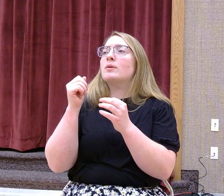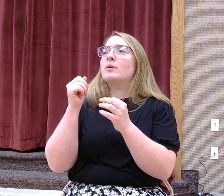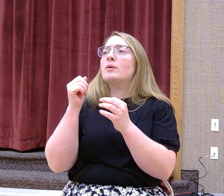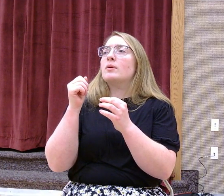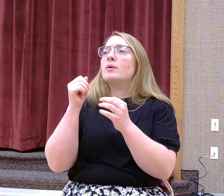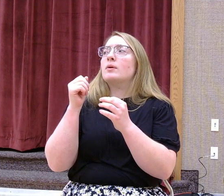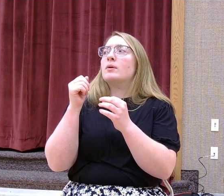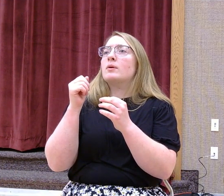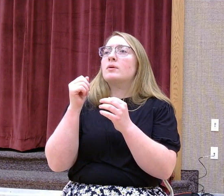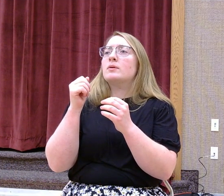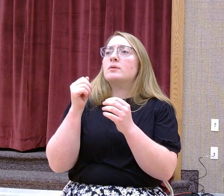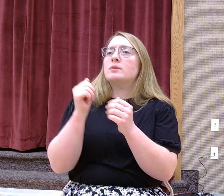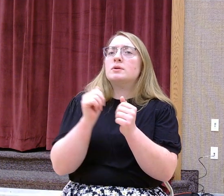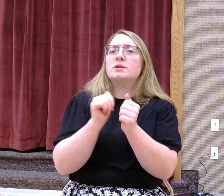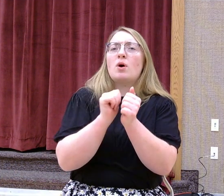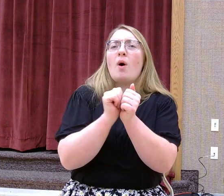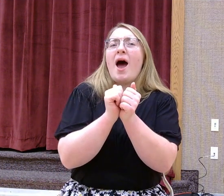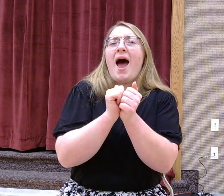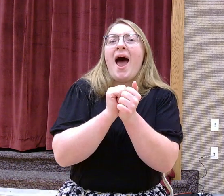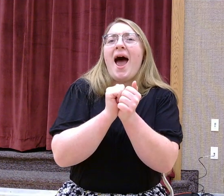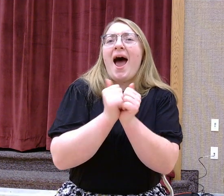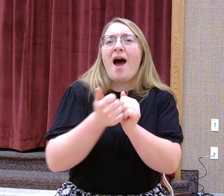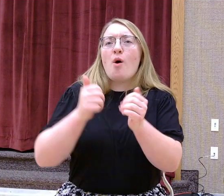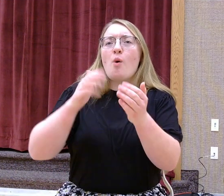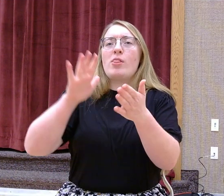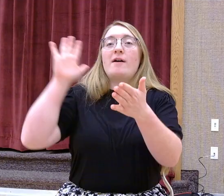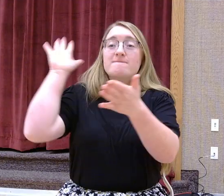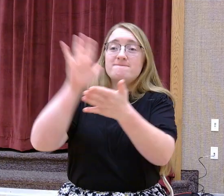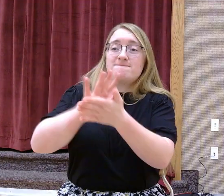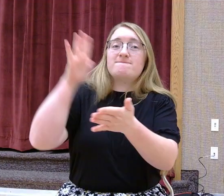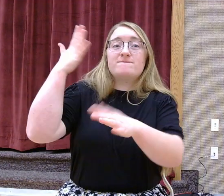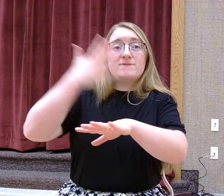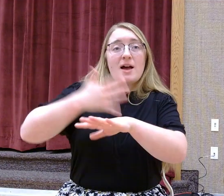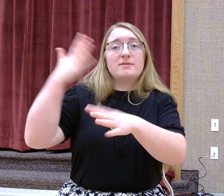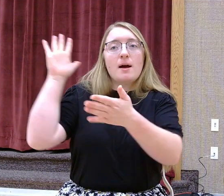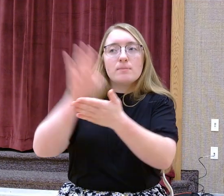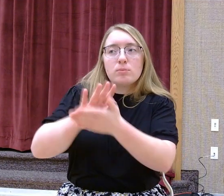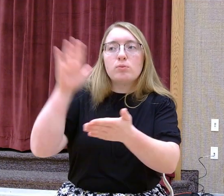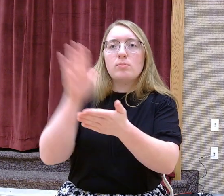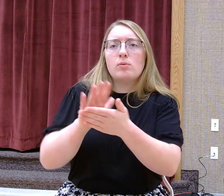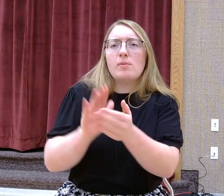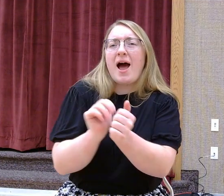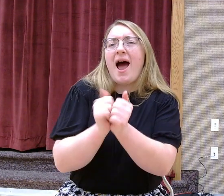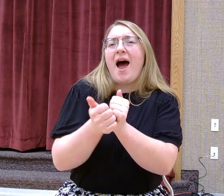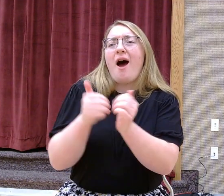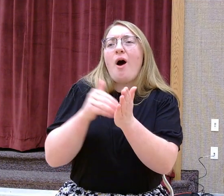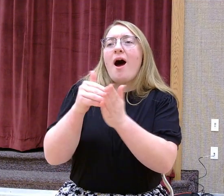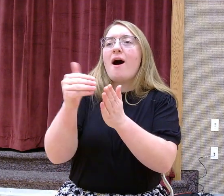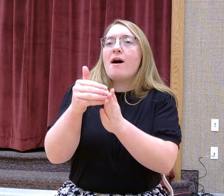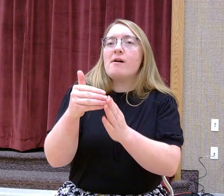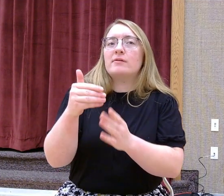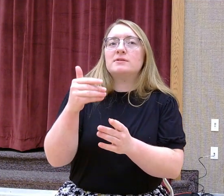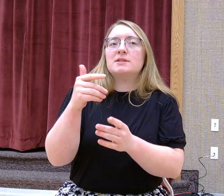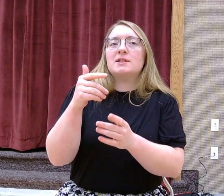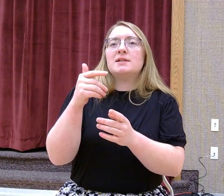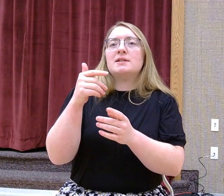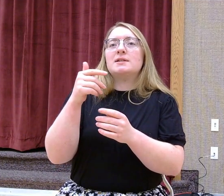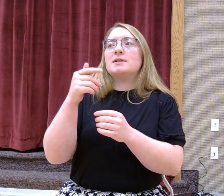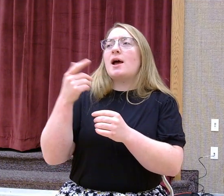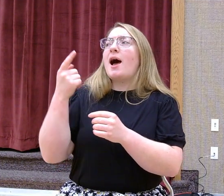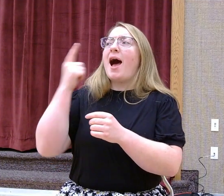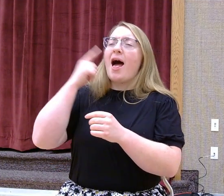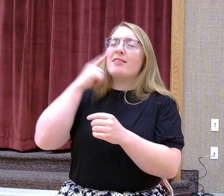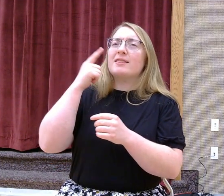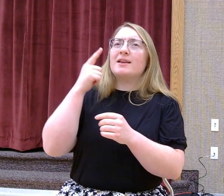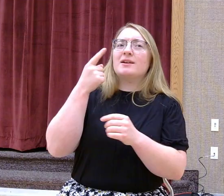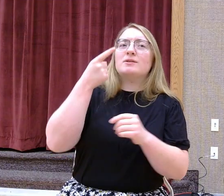5 abdominal? So I would do 1 and then just wait a minute to see if that brings it up. If not, then just go right at it. Probably every